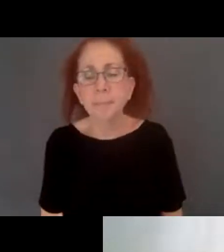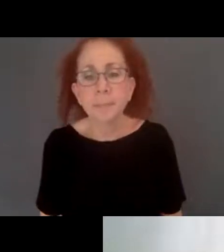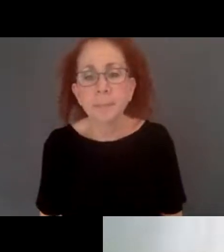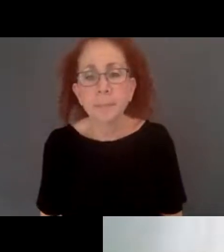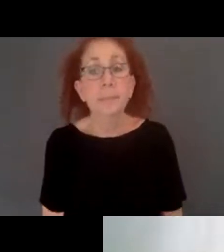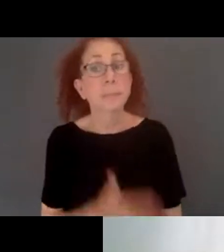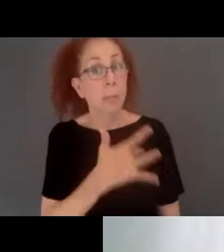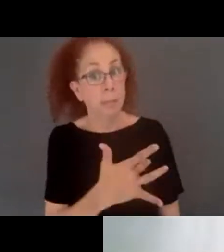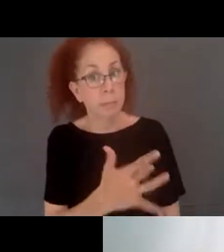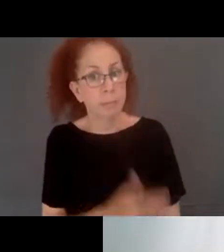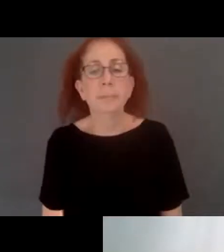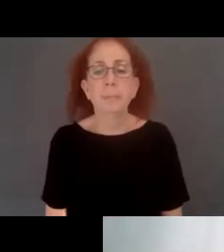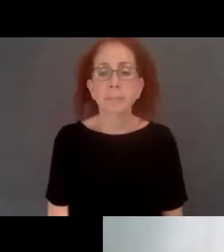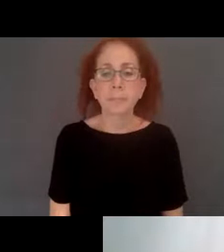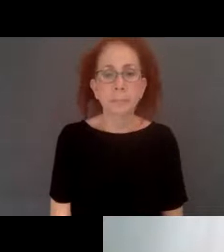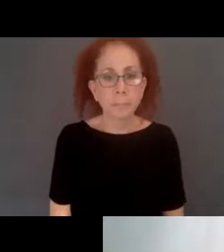usually.